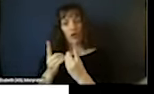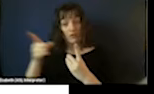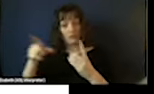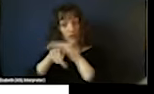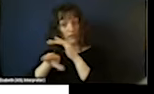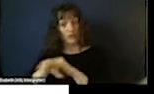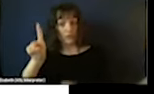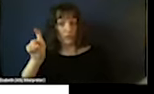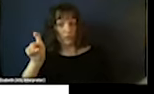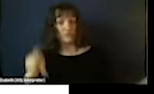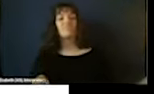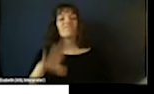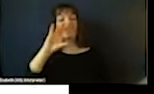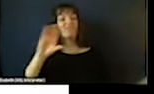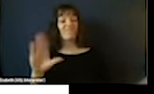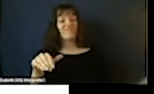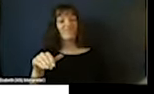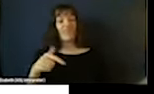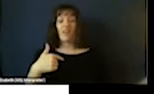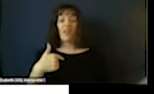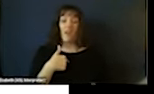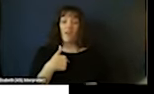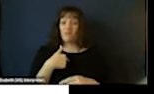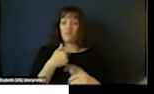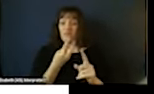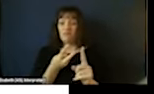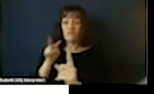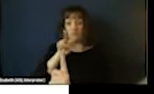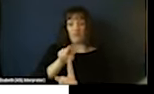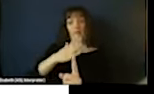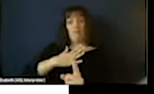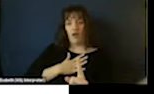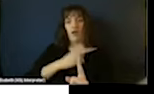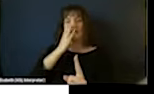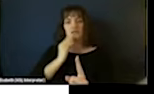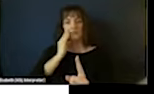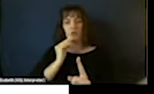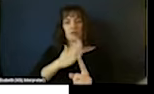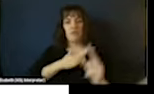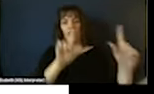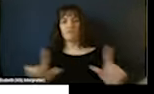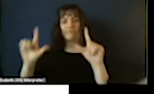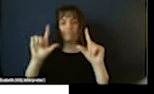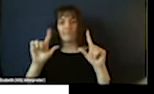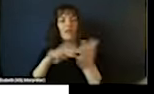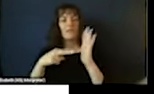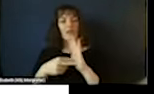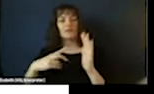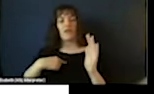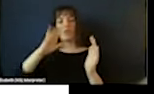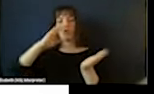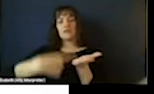that I am speaking through the lens of my own lived experience, so I'm only going to be talking about physical accessibility. My